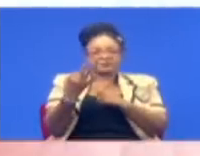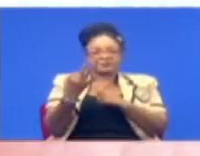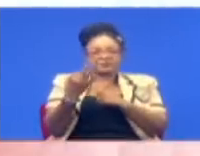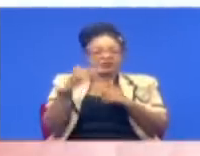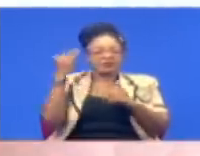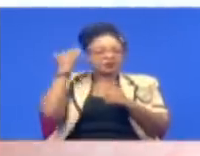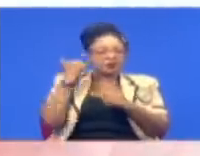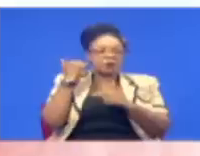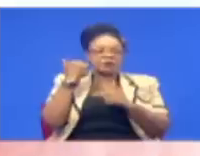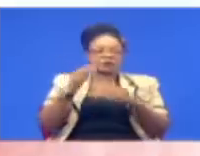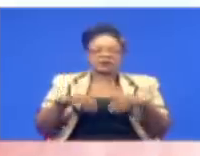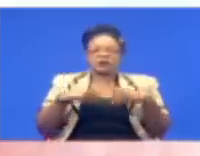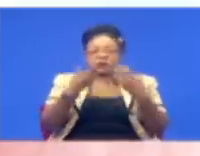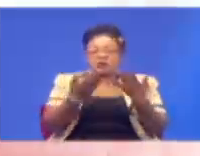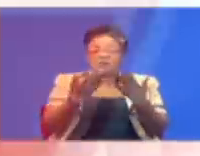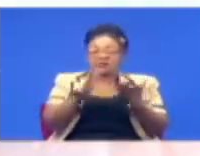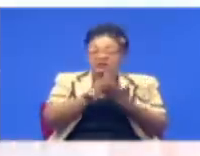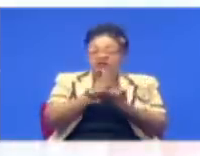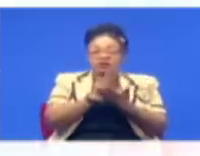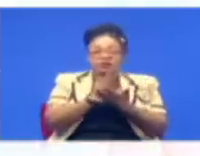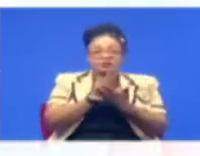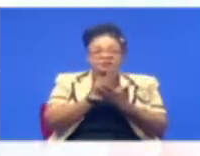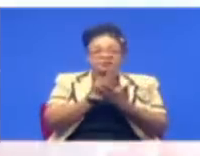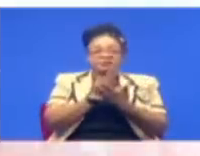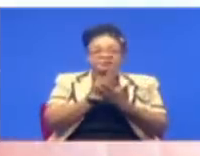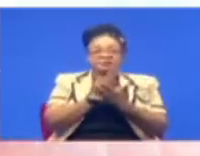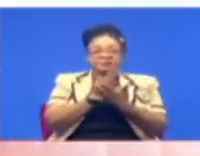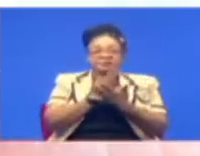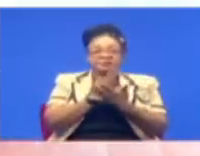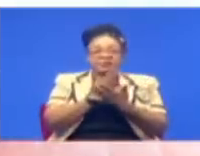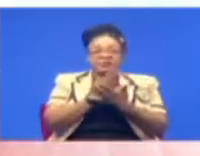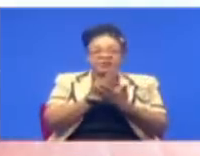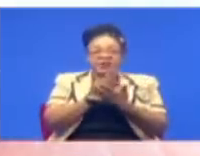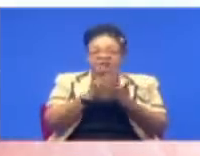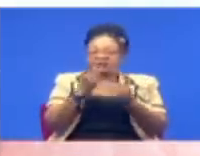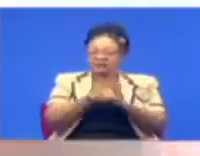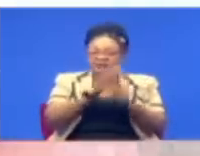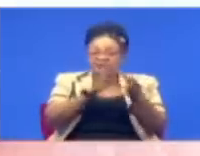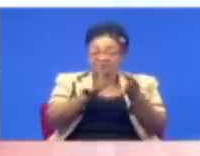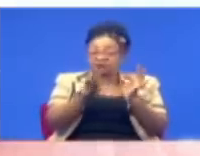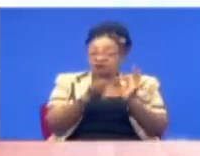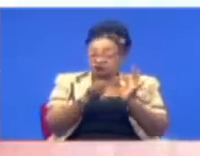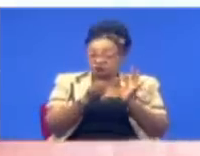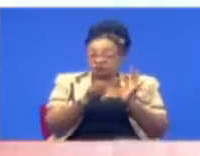court accorded the section a disjunctive interpretation.